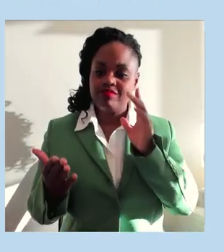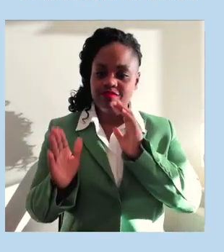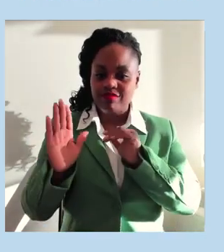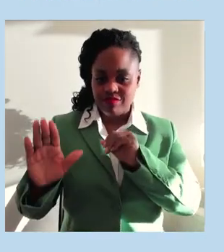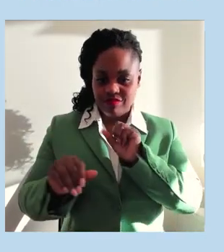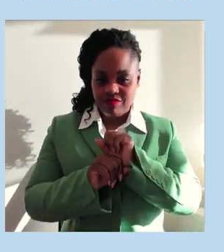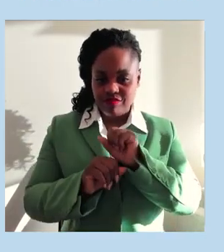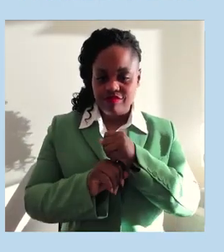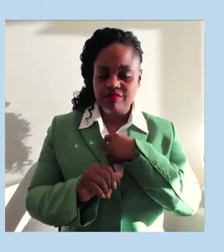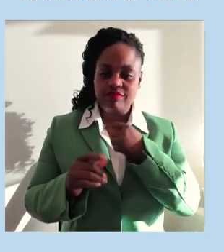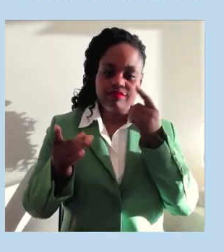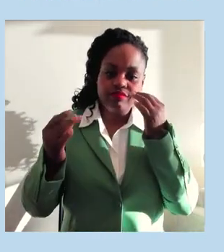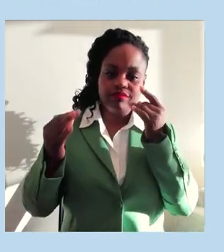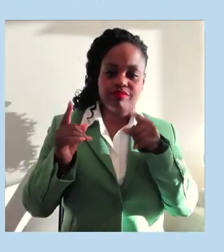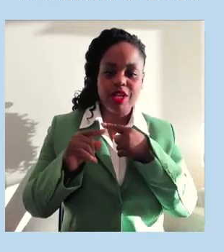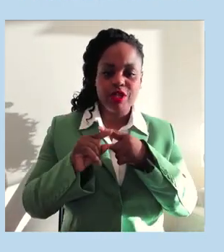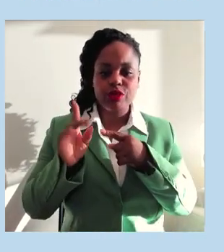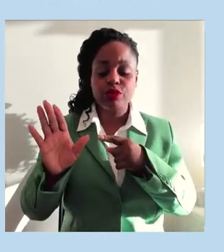country.